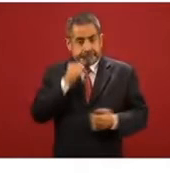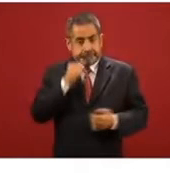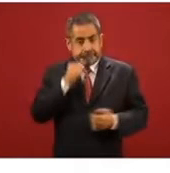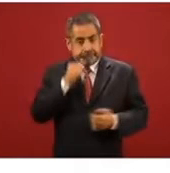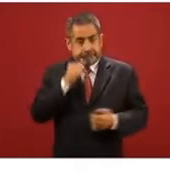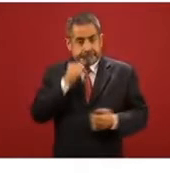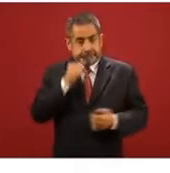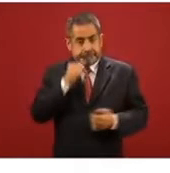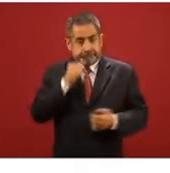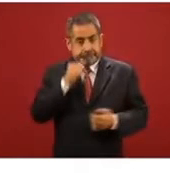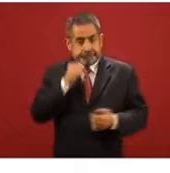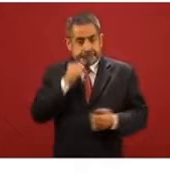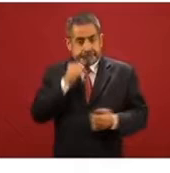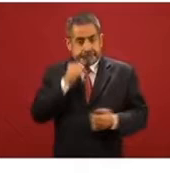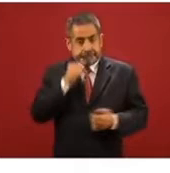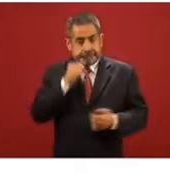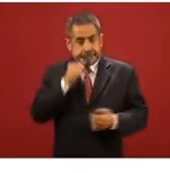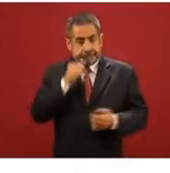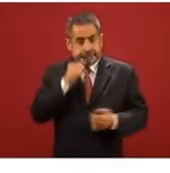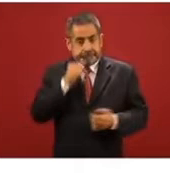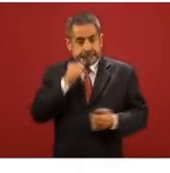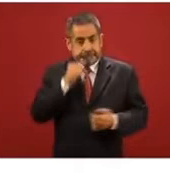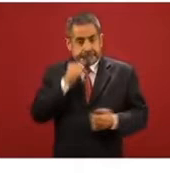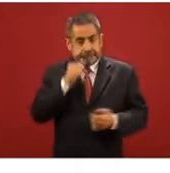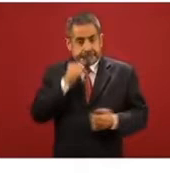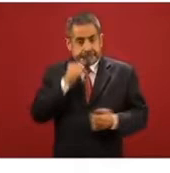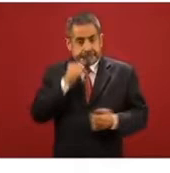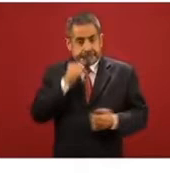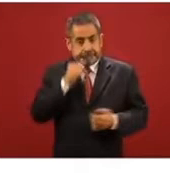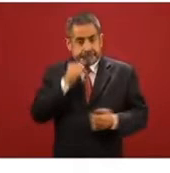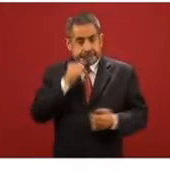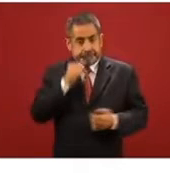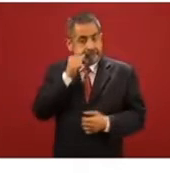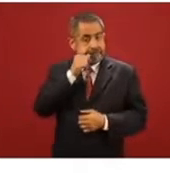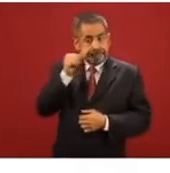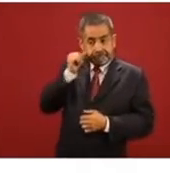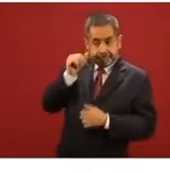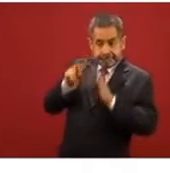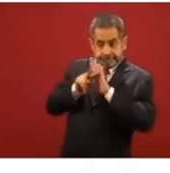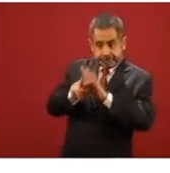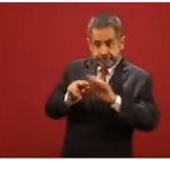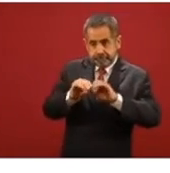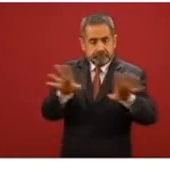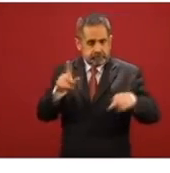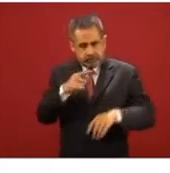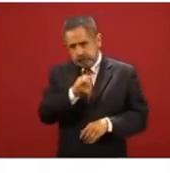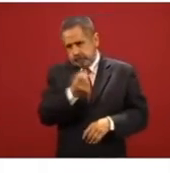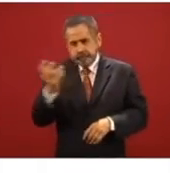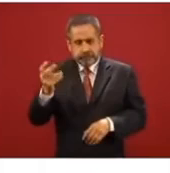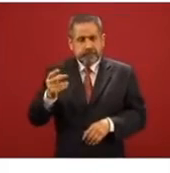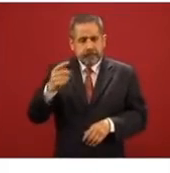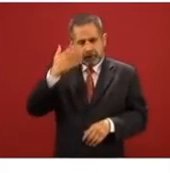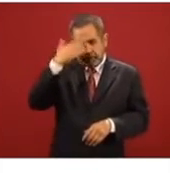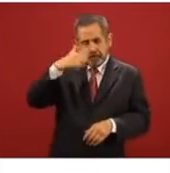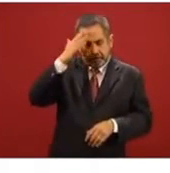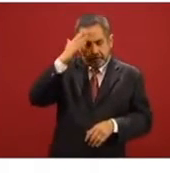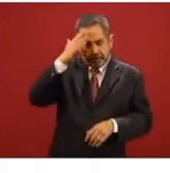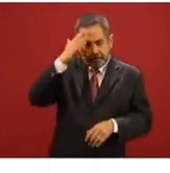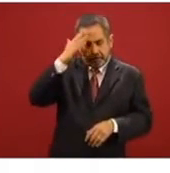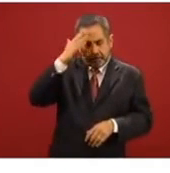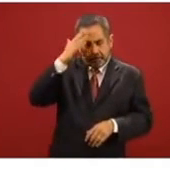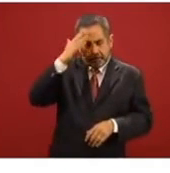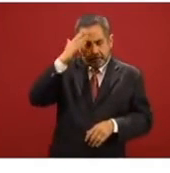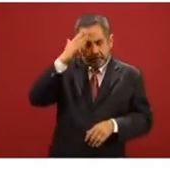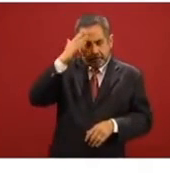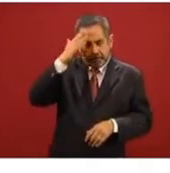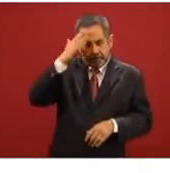notified as we did. You can see this is the slide from yesterday. Esto algunos de ustedes y saben que lo hacemos todos los días.